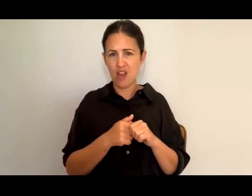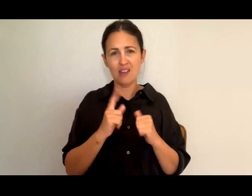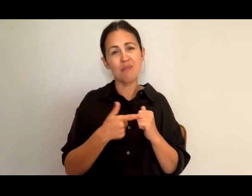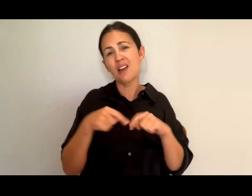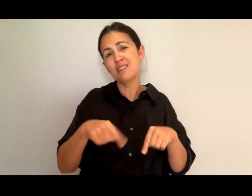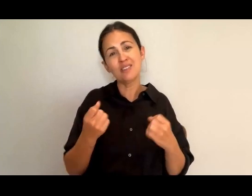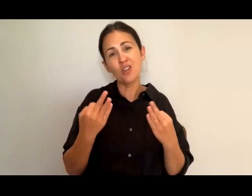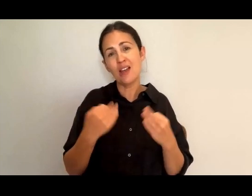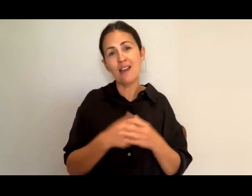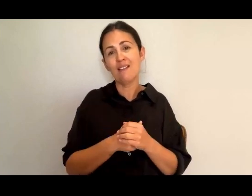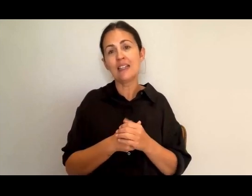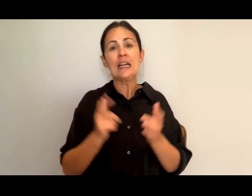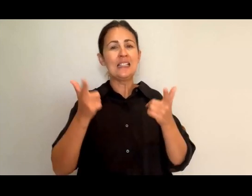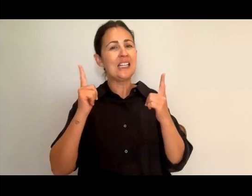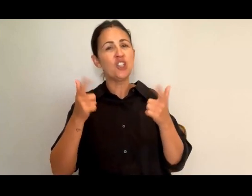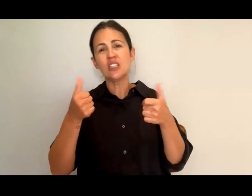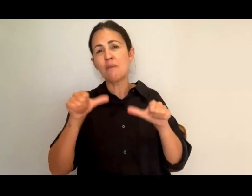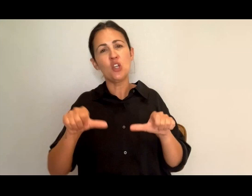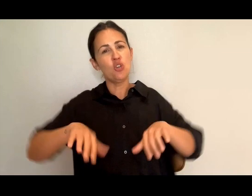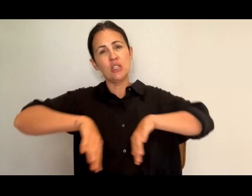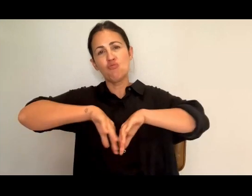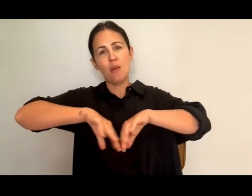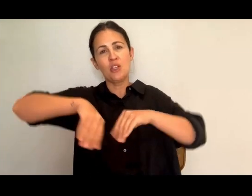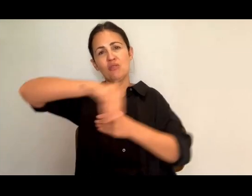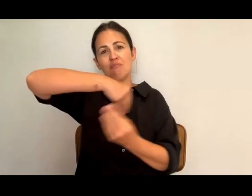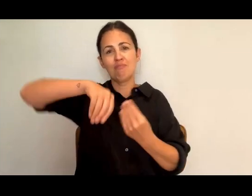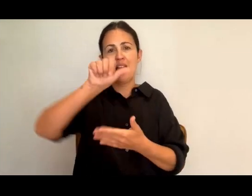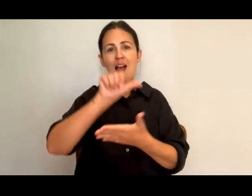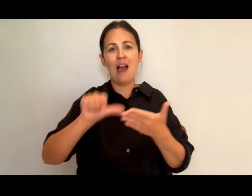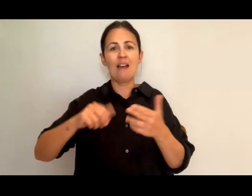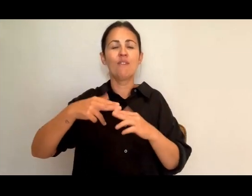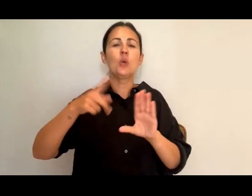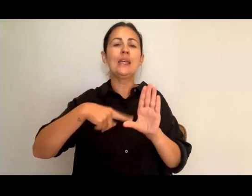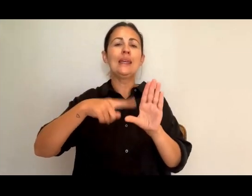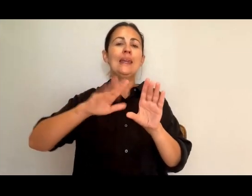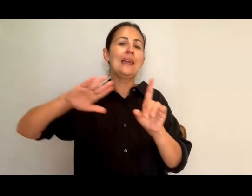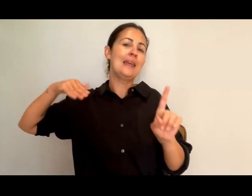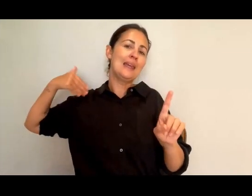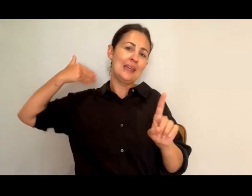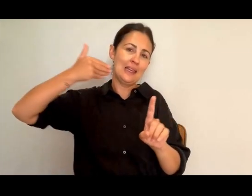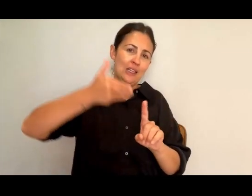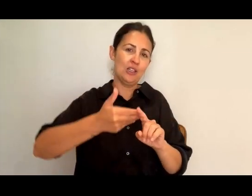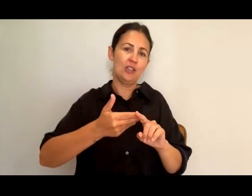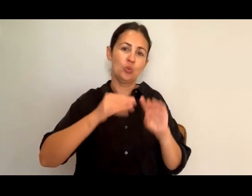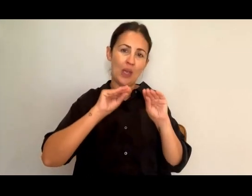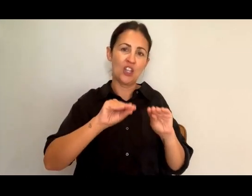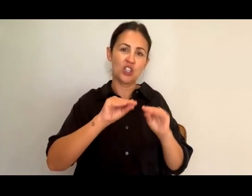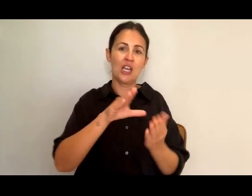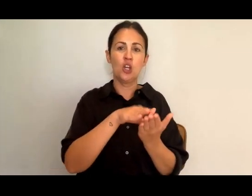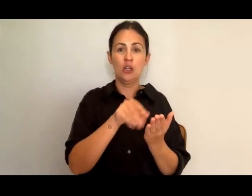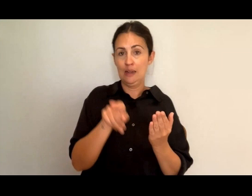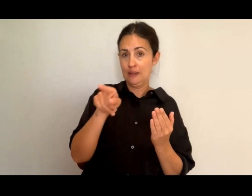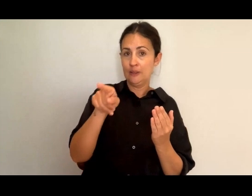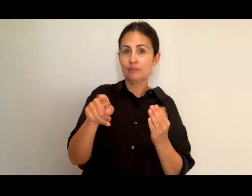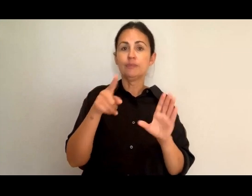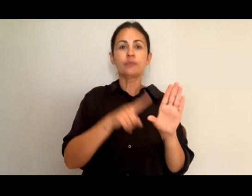Art in their various council areas to create case studies for their students. This is a Year 11 visual arts assessment